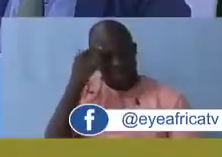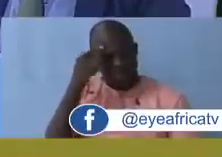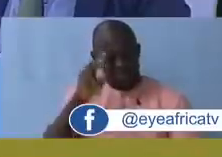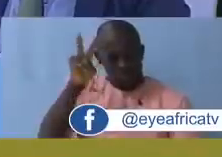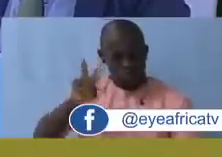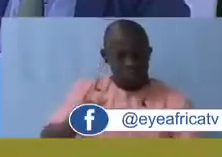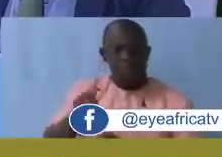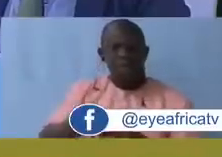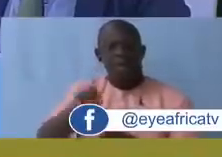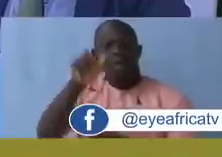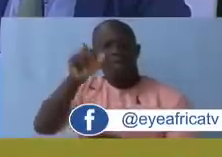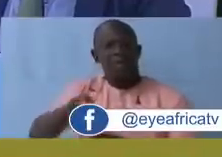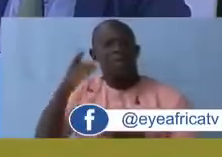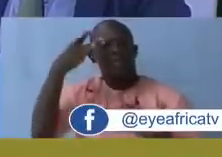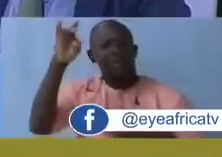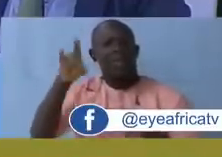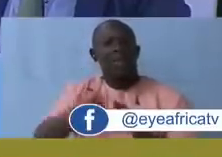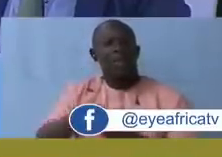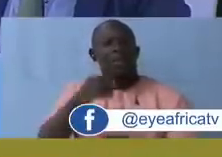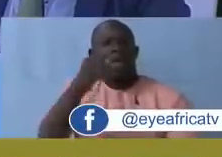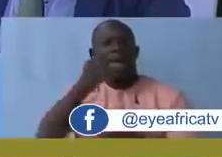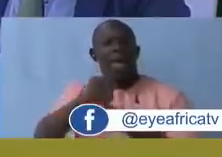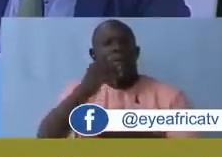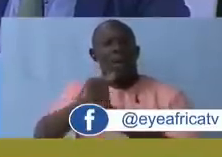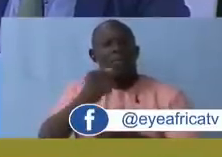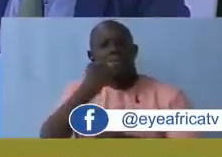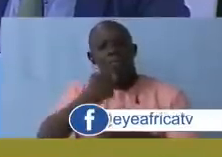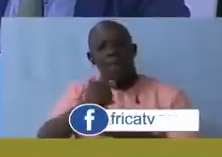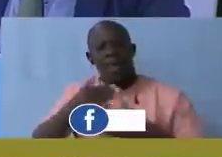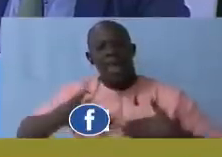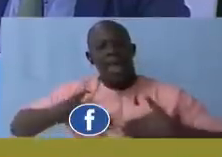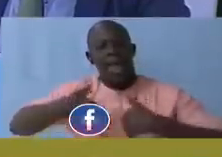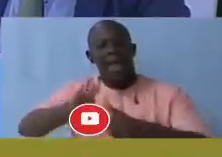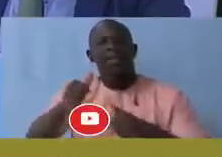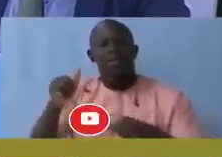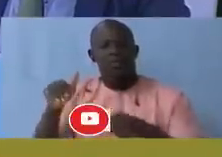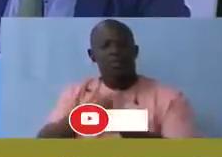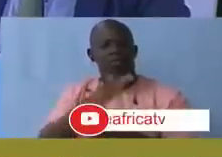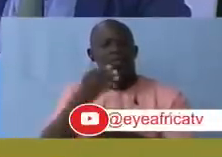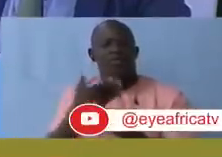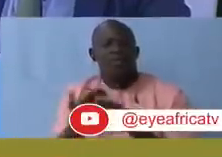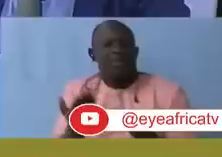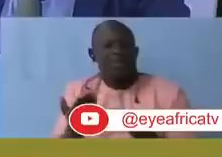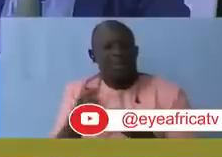don't know whatever was in his mind and whatever was his objective actually.